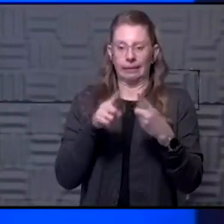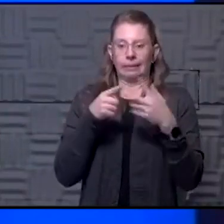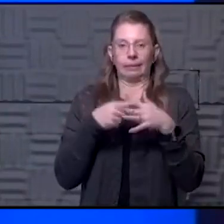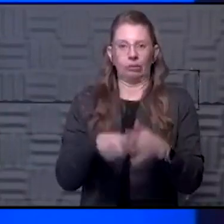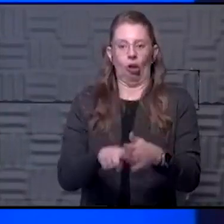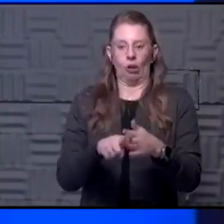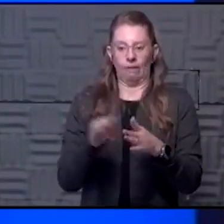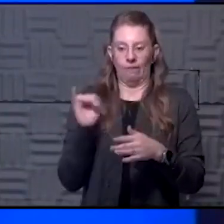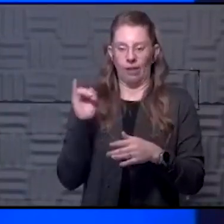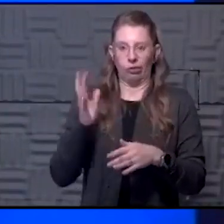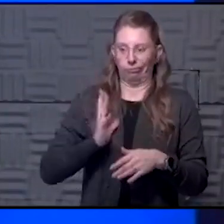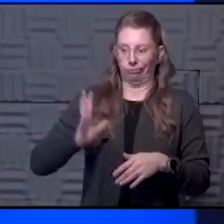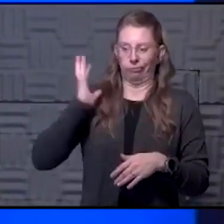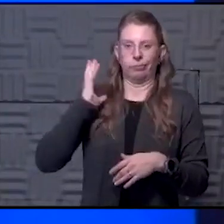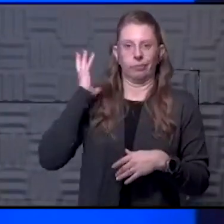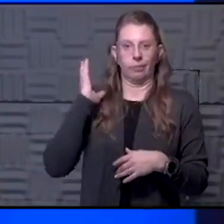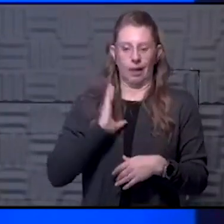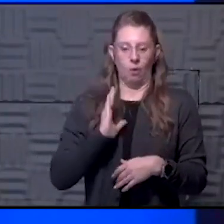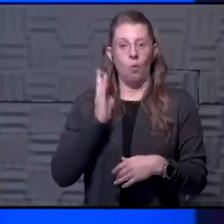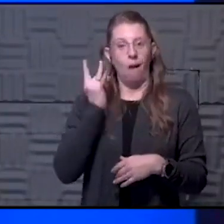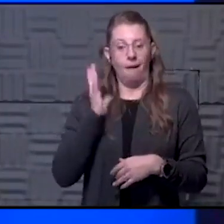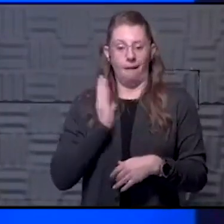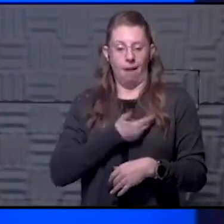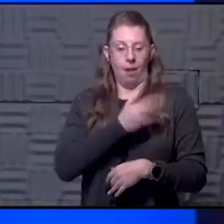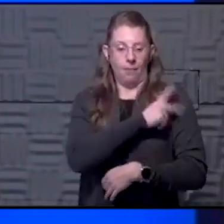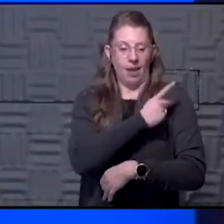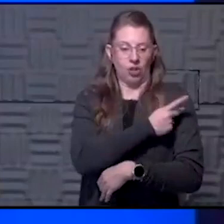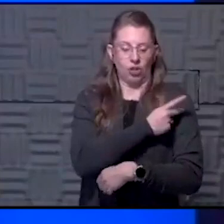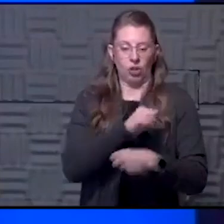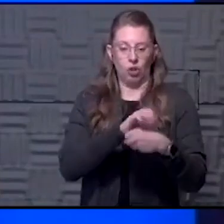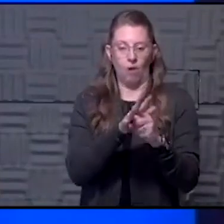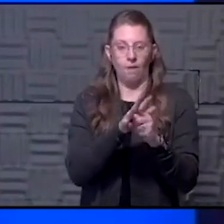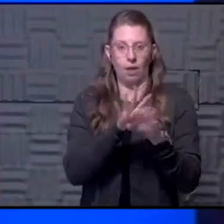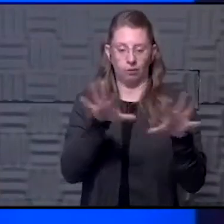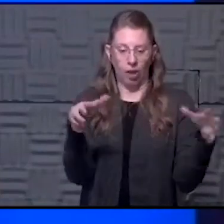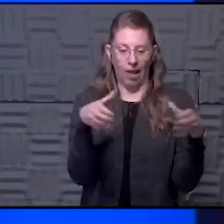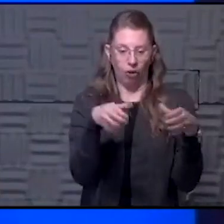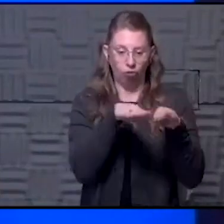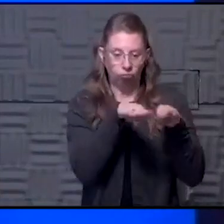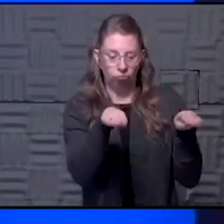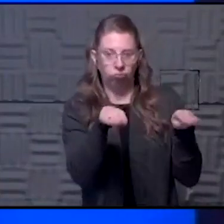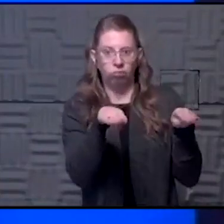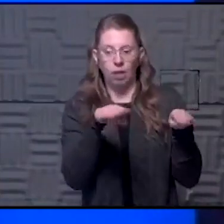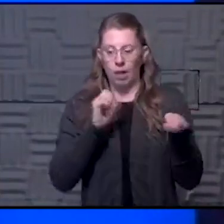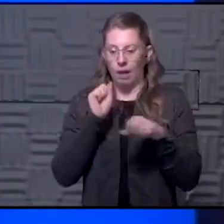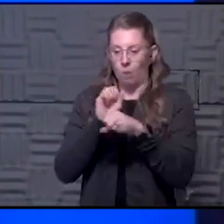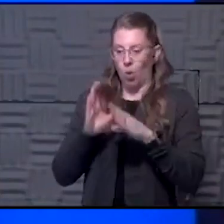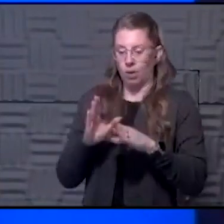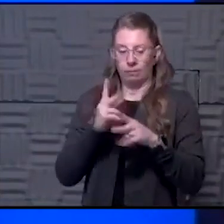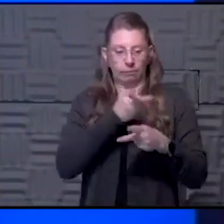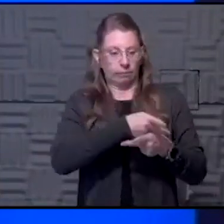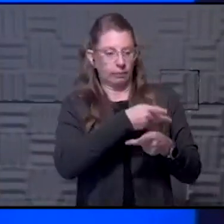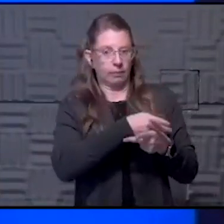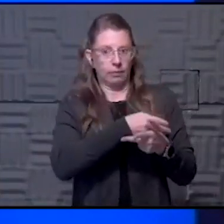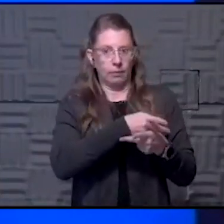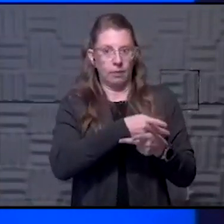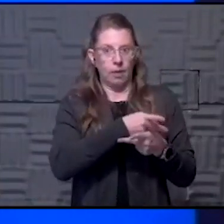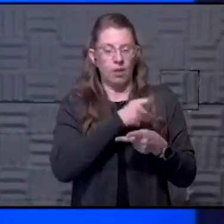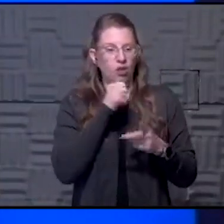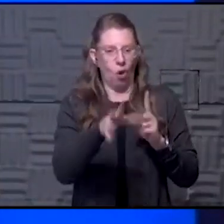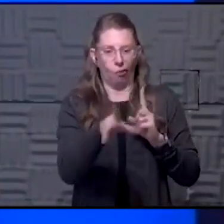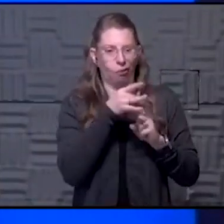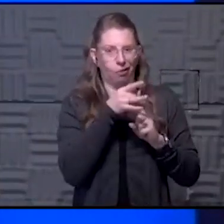infection, because our patients who have COVID are grouped together, and our employees who take care of them don't